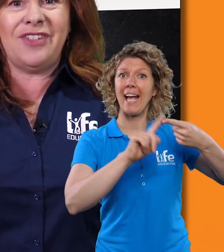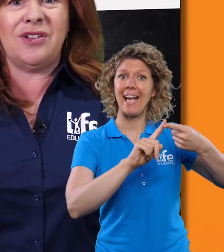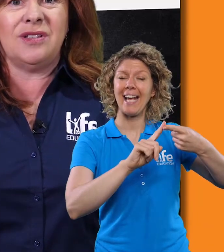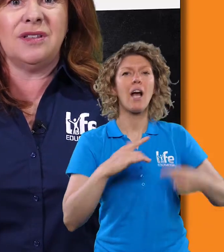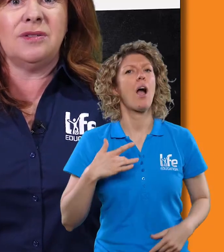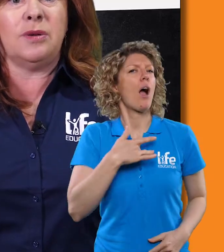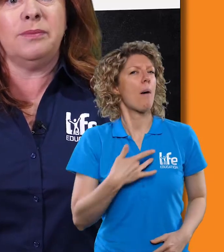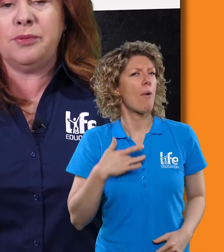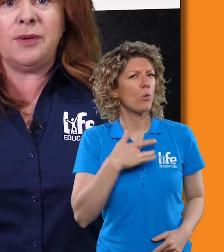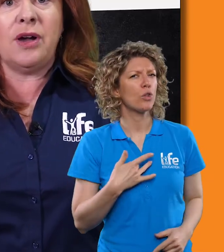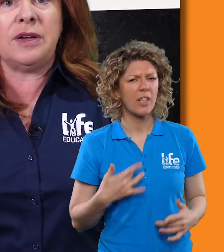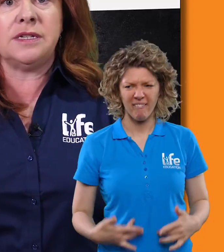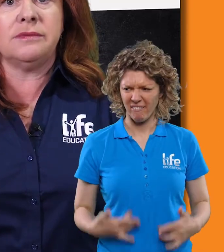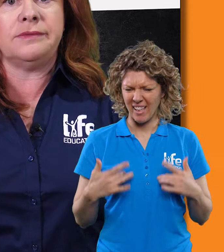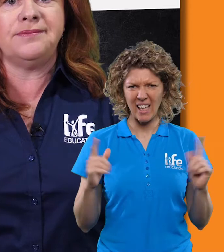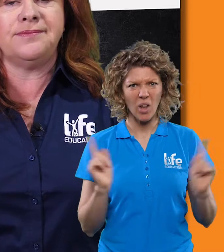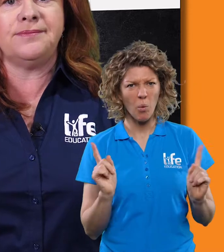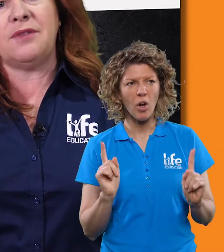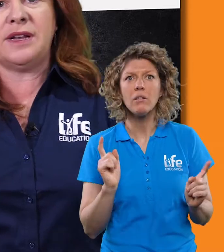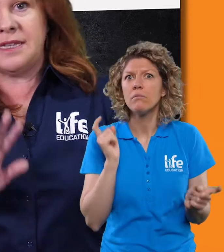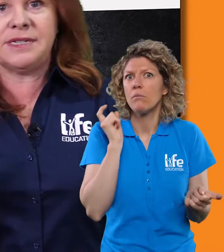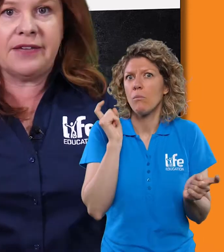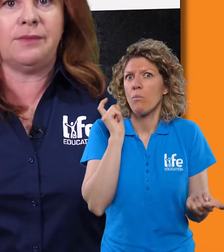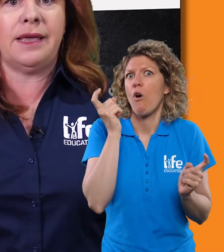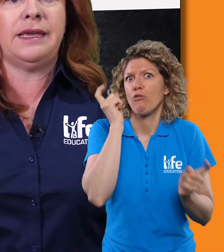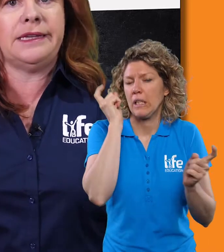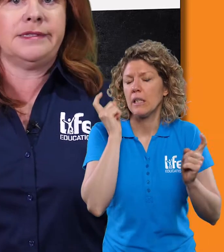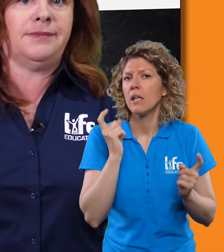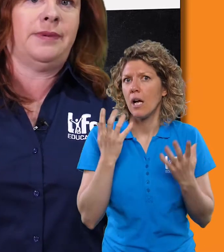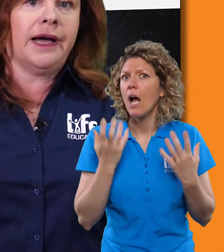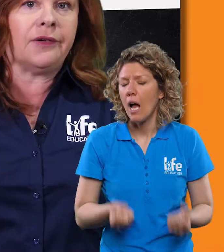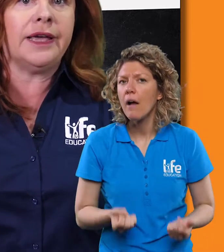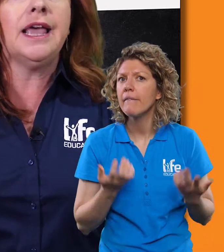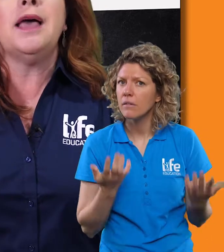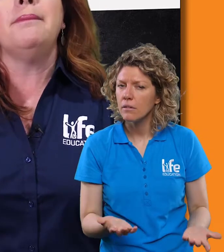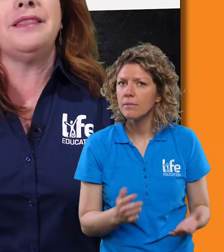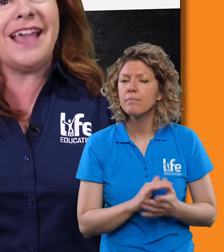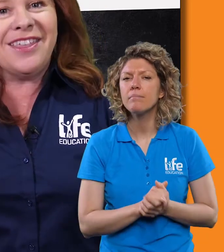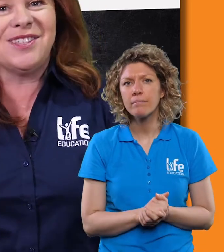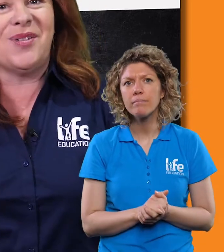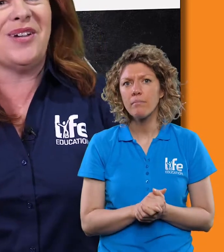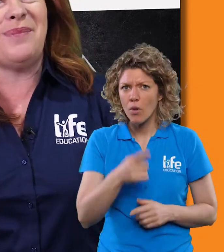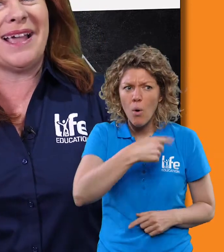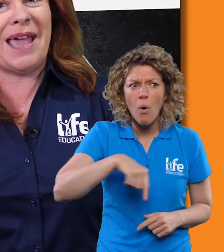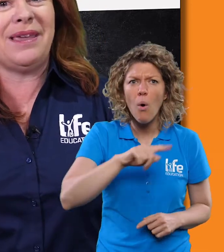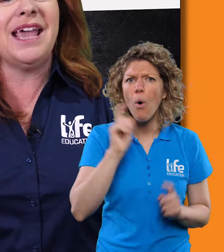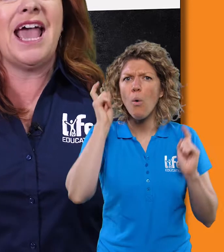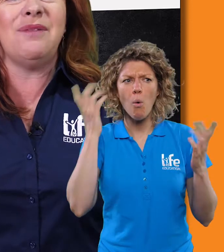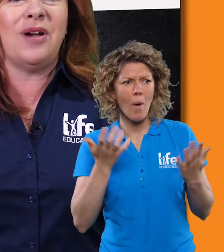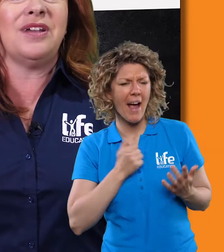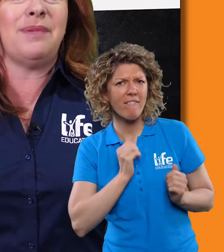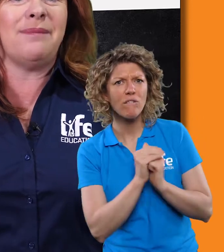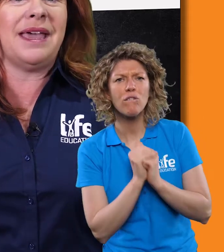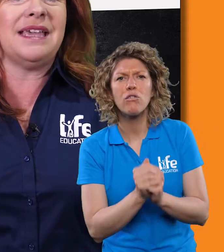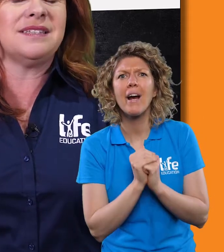do they feel? Well, pretty worried. Well, everyone except David maybe, he just seems to be hungry. But the others are worried about Gabby